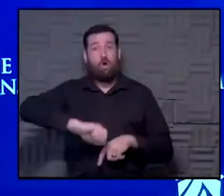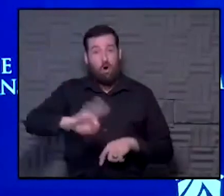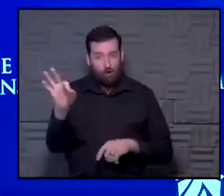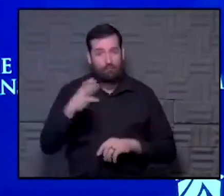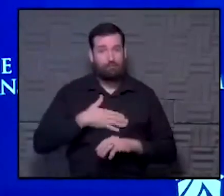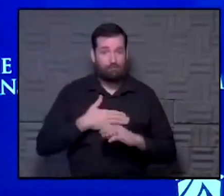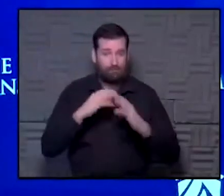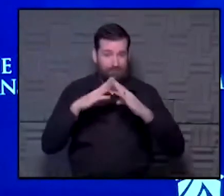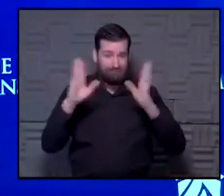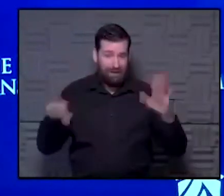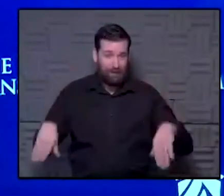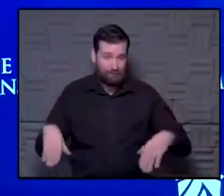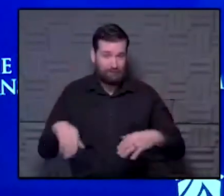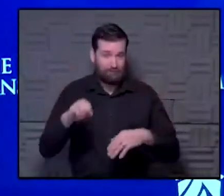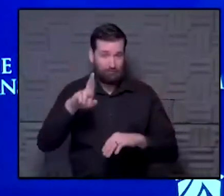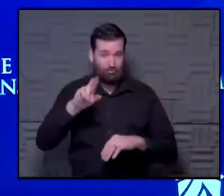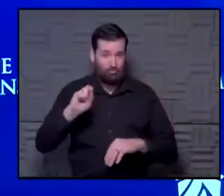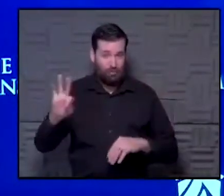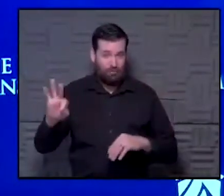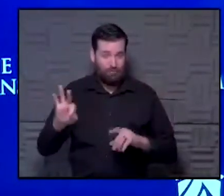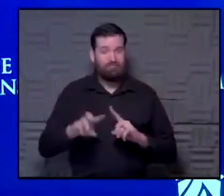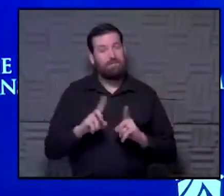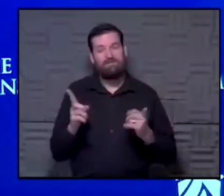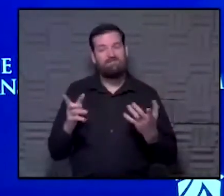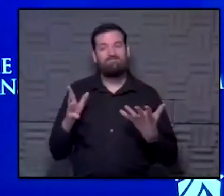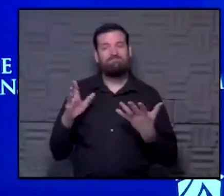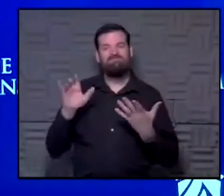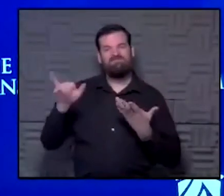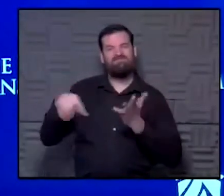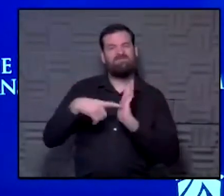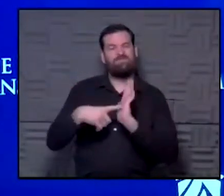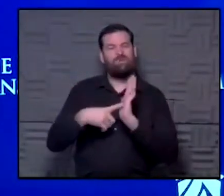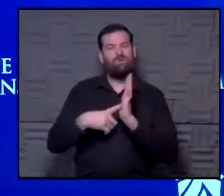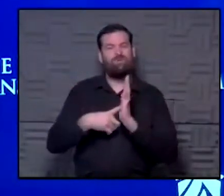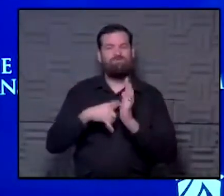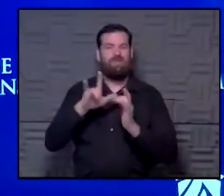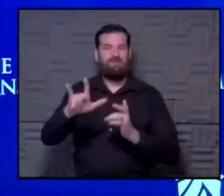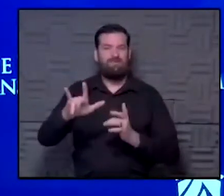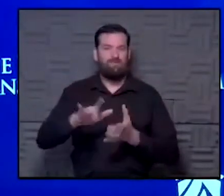happened. But that was his way of saying, I love you.